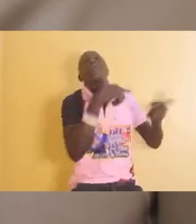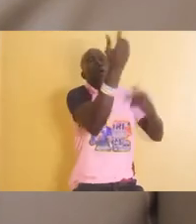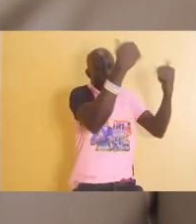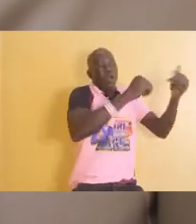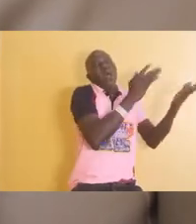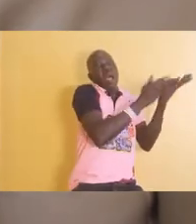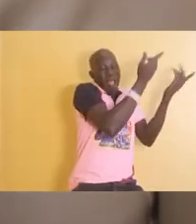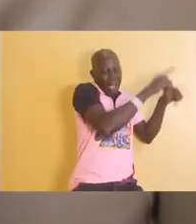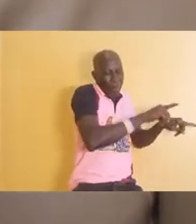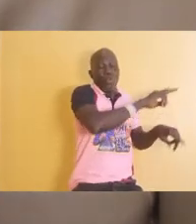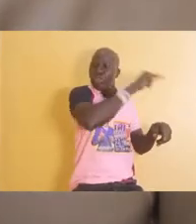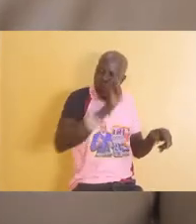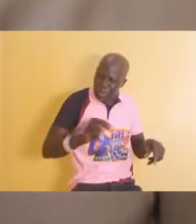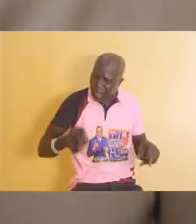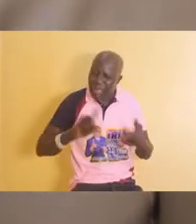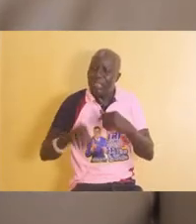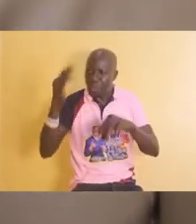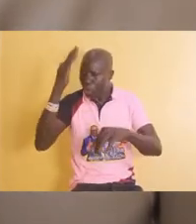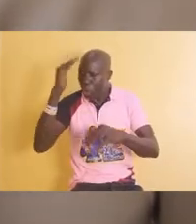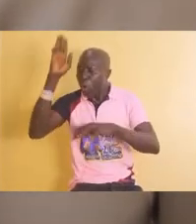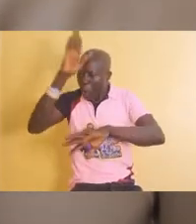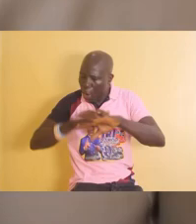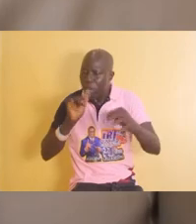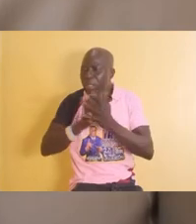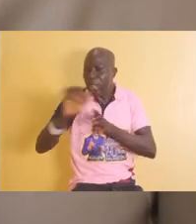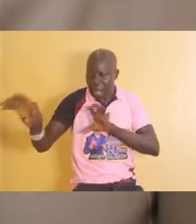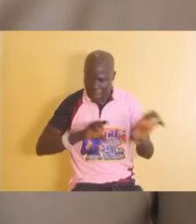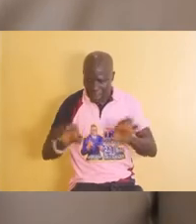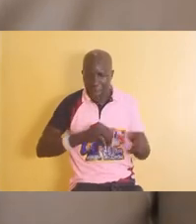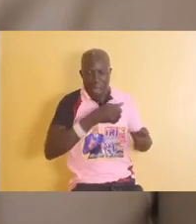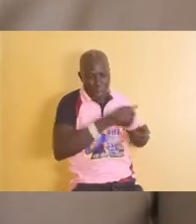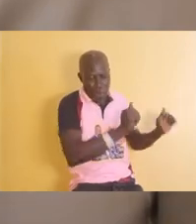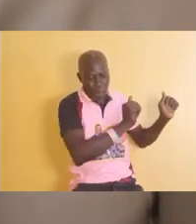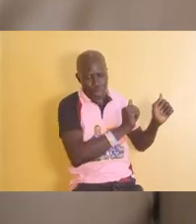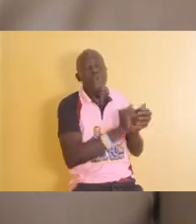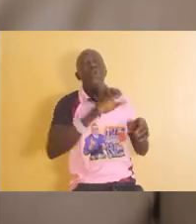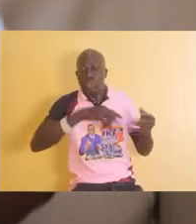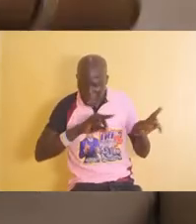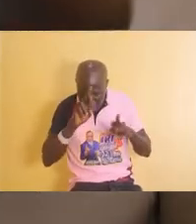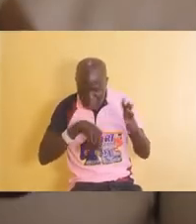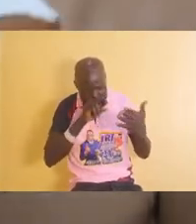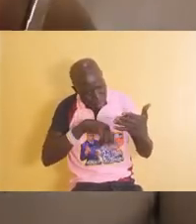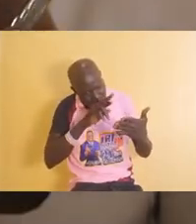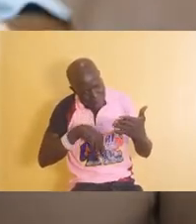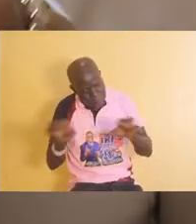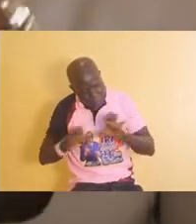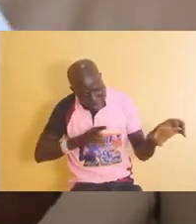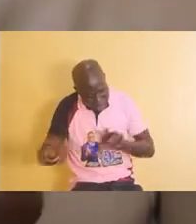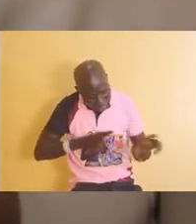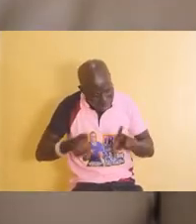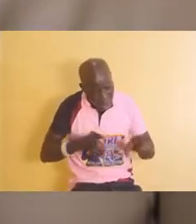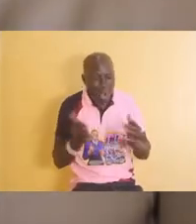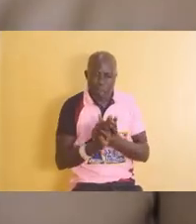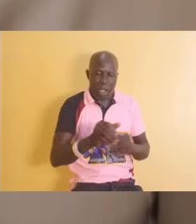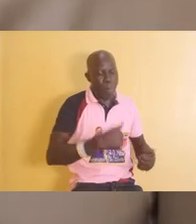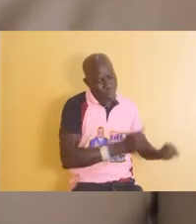What will happen? Only lo lati mo tan pe ni ise awon apostle. You know what they call apostle. O tin kai se awon apostle. Everything as a apostle. Apostle still wa